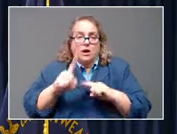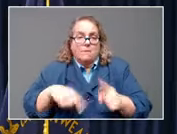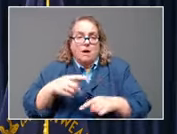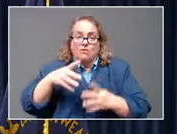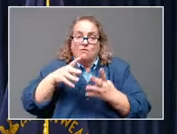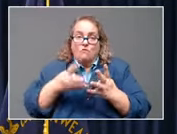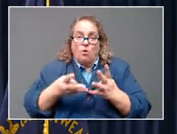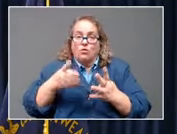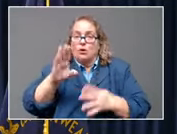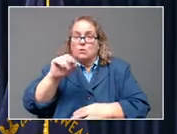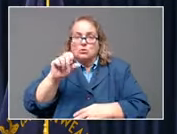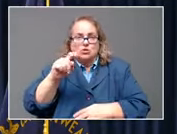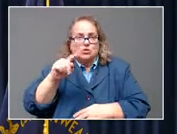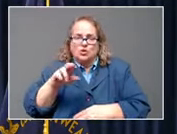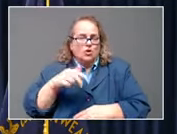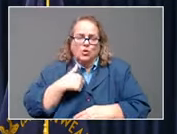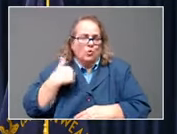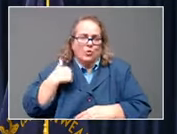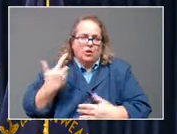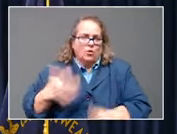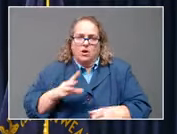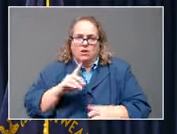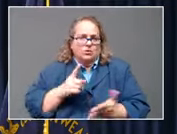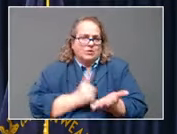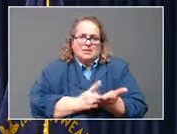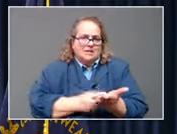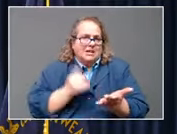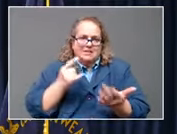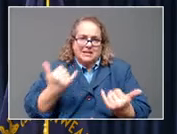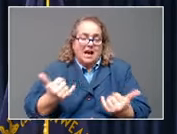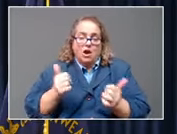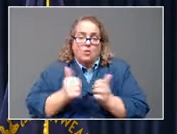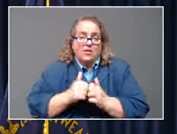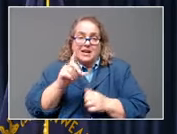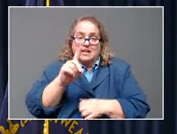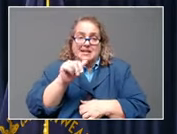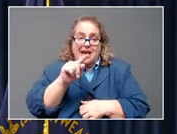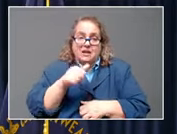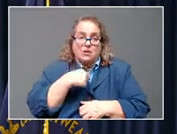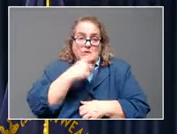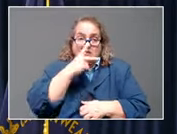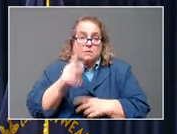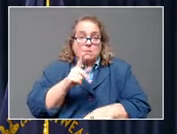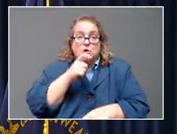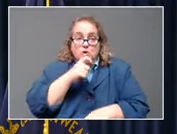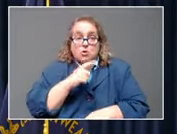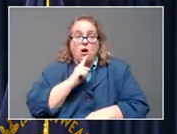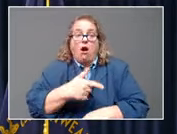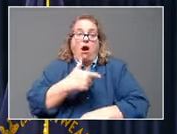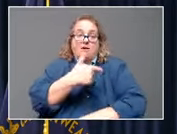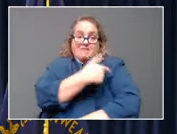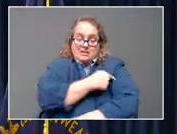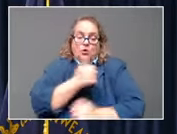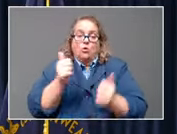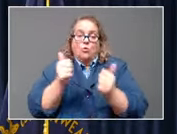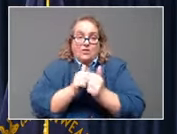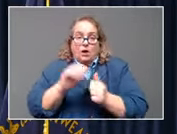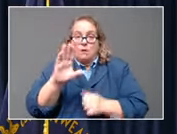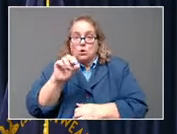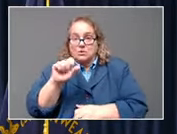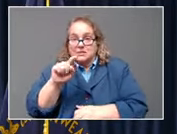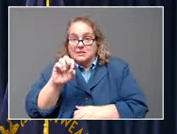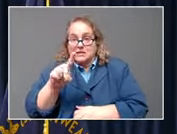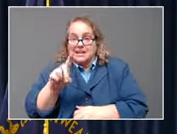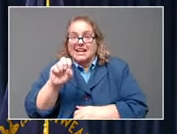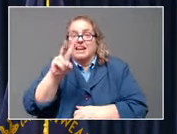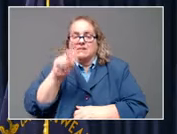it's premature. In the data that we're seeing, people who are vaccinated and boosted, even seniors, are holding out